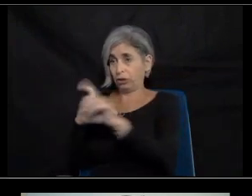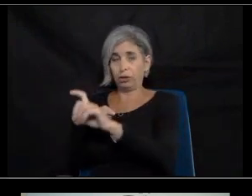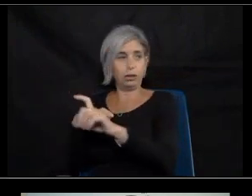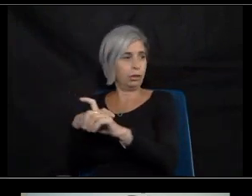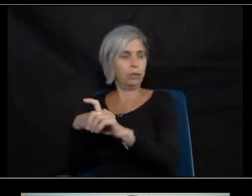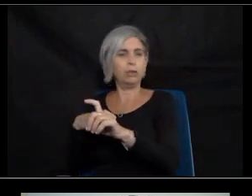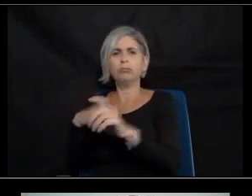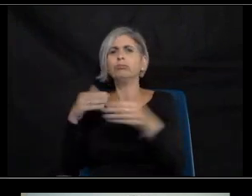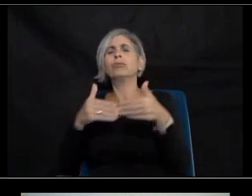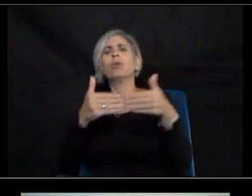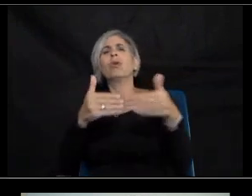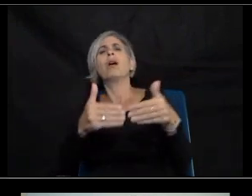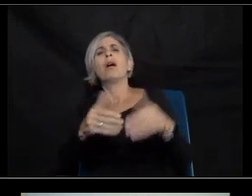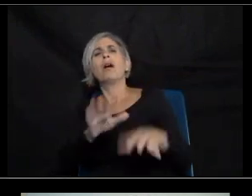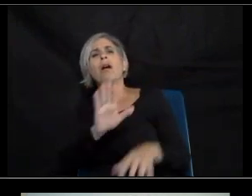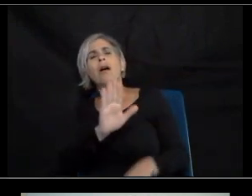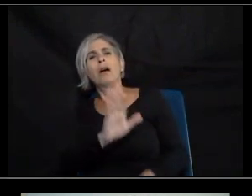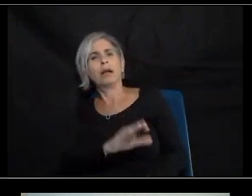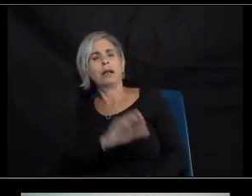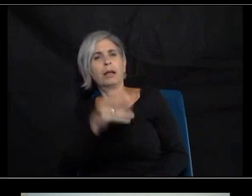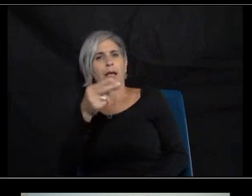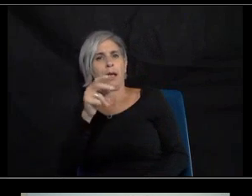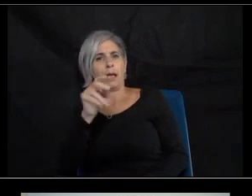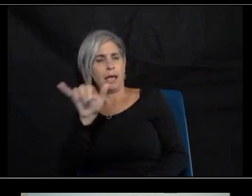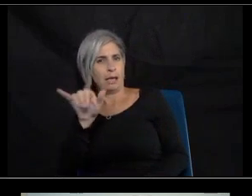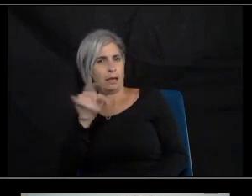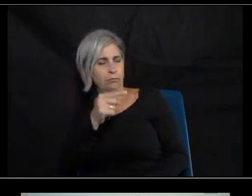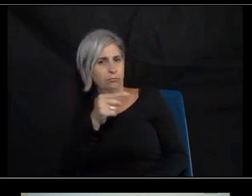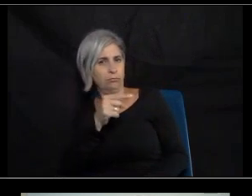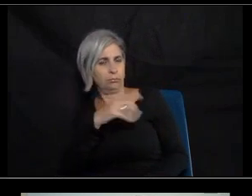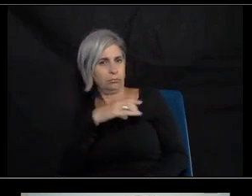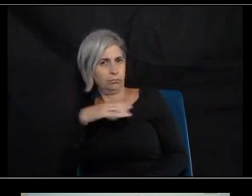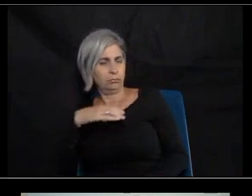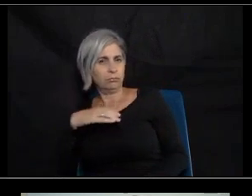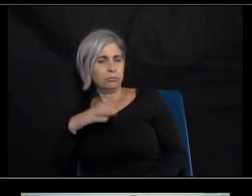go ahead. Commissioner.